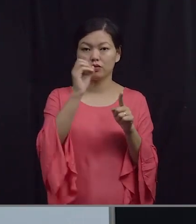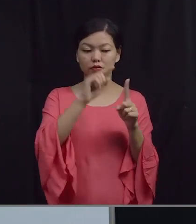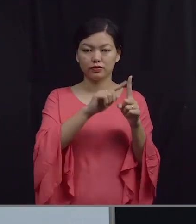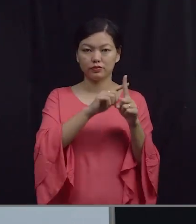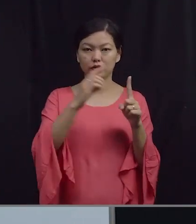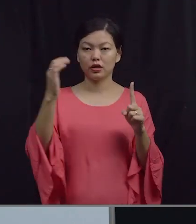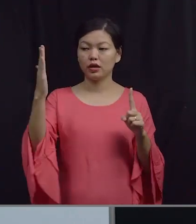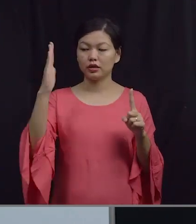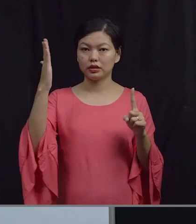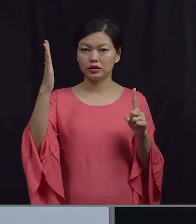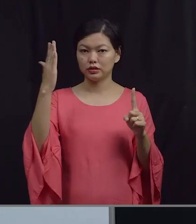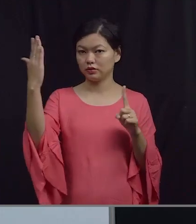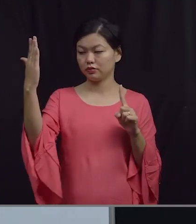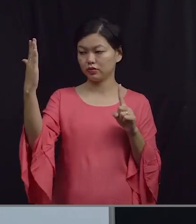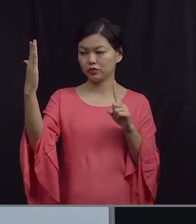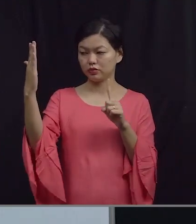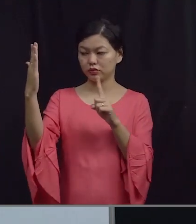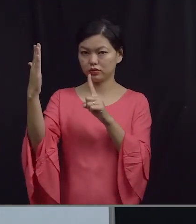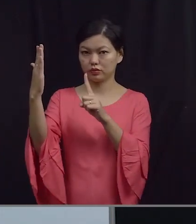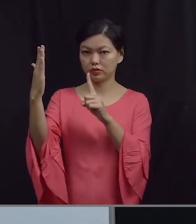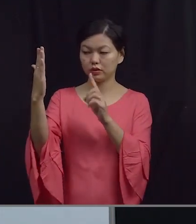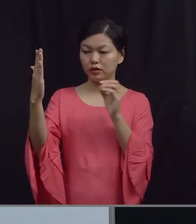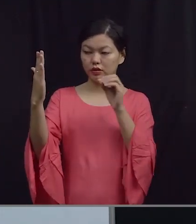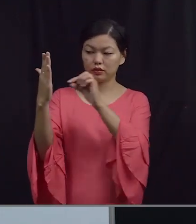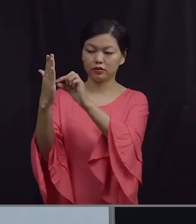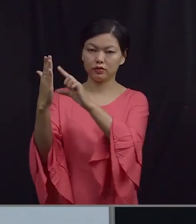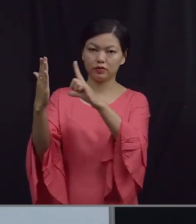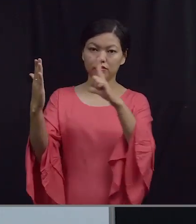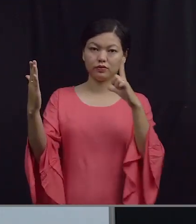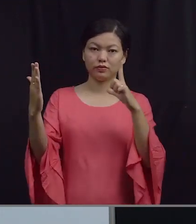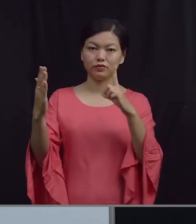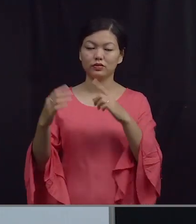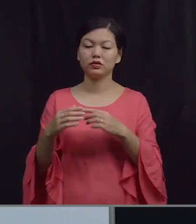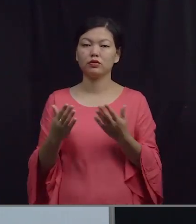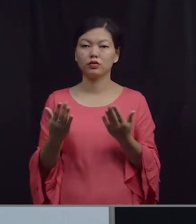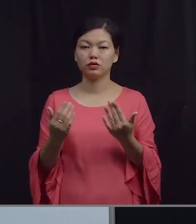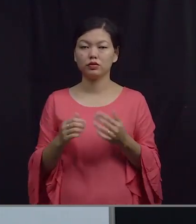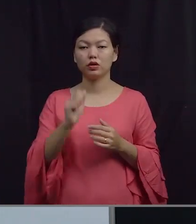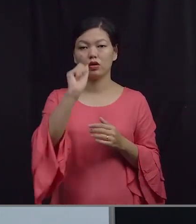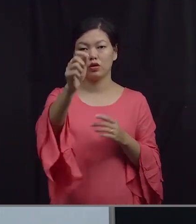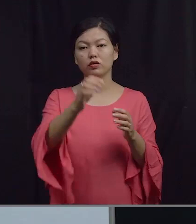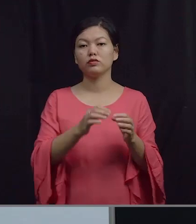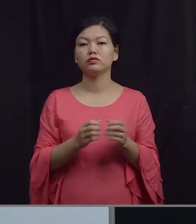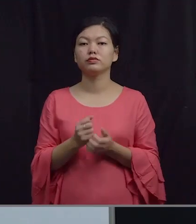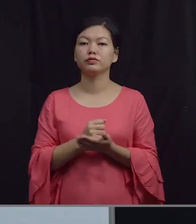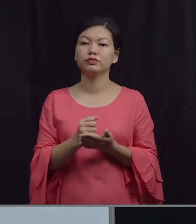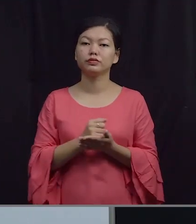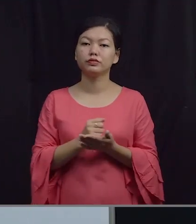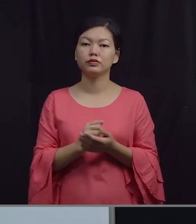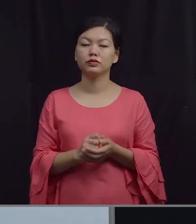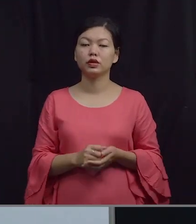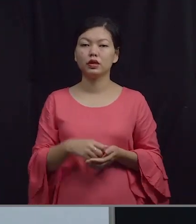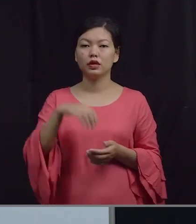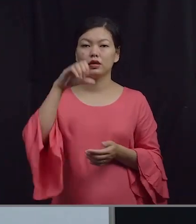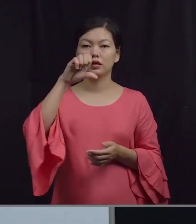Okay, okay. So this is about the solution of 9.1, and now you can try 9.2. Okay, you try to